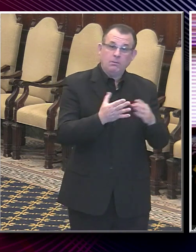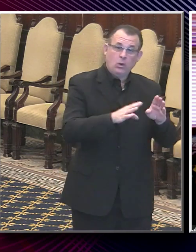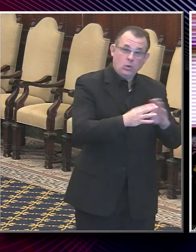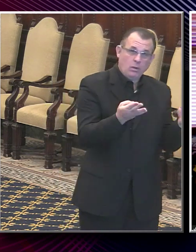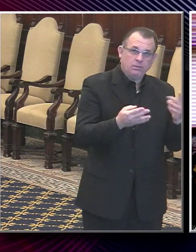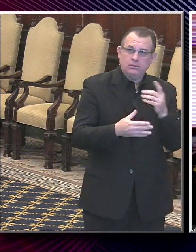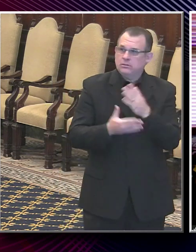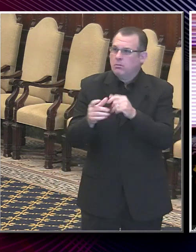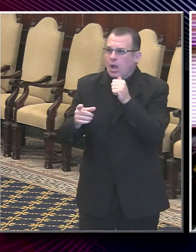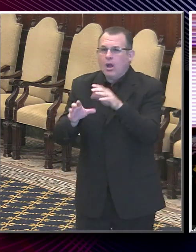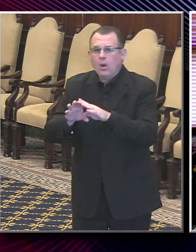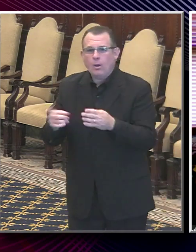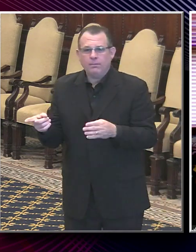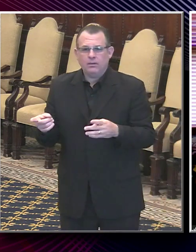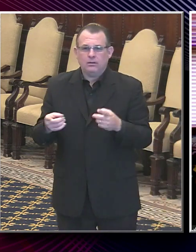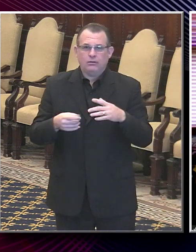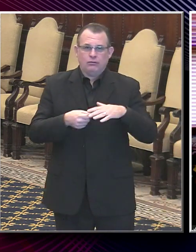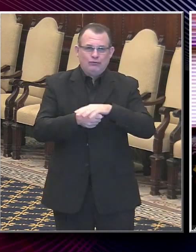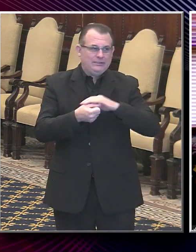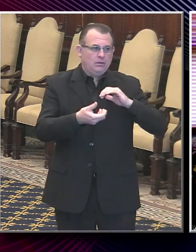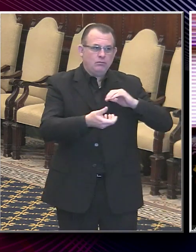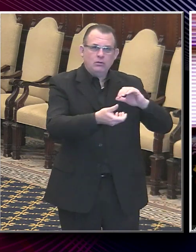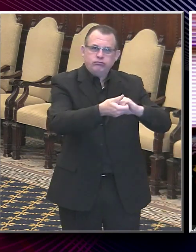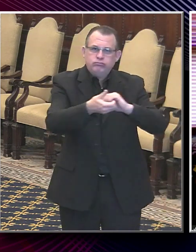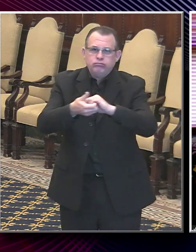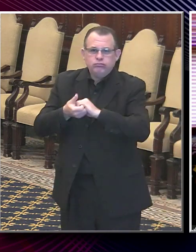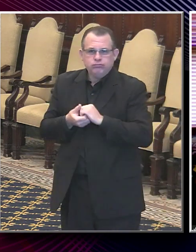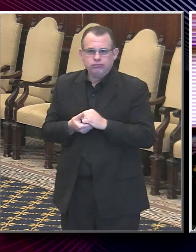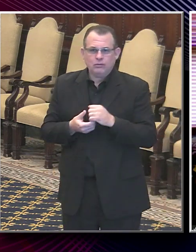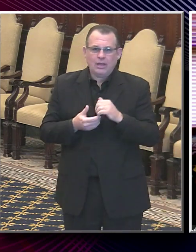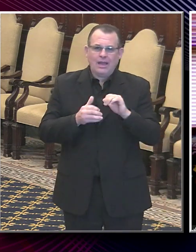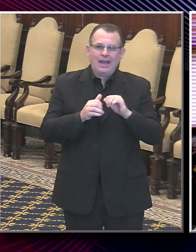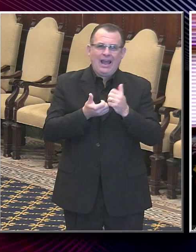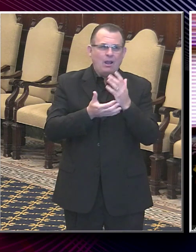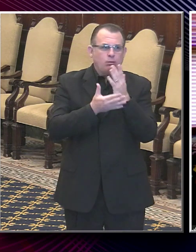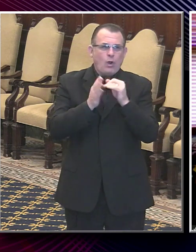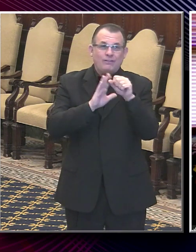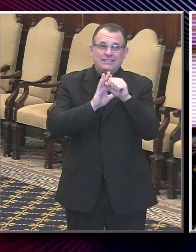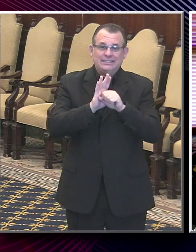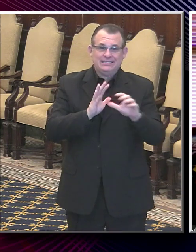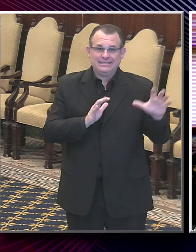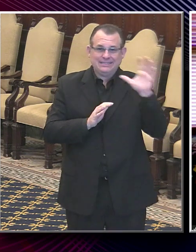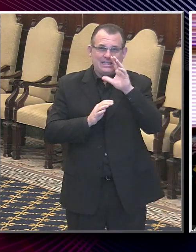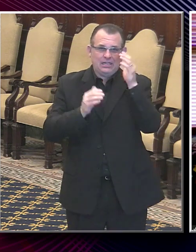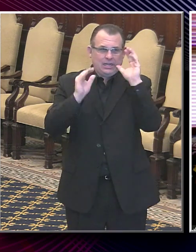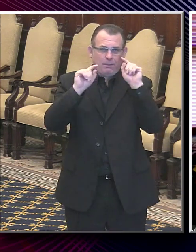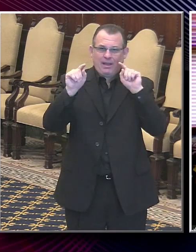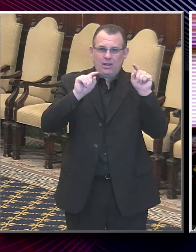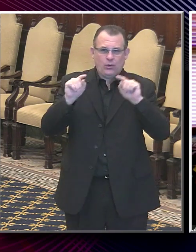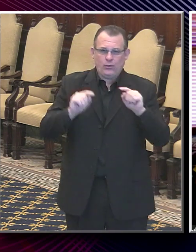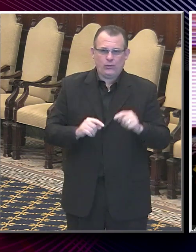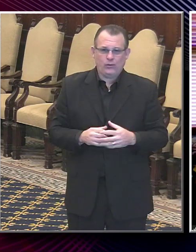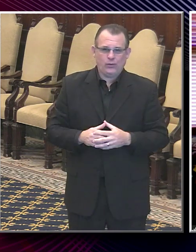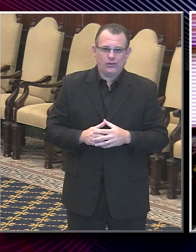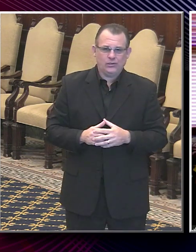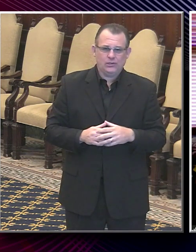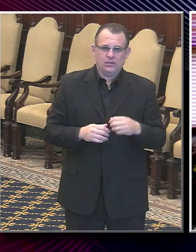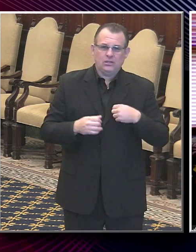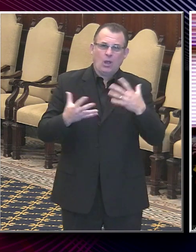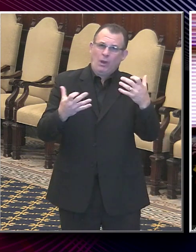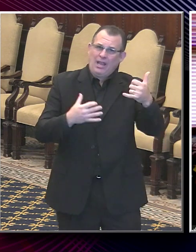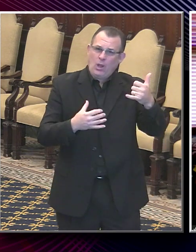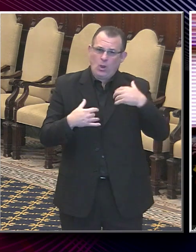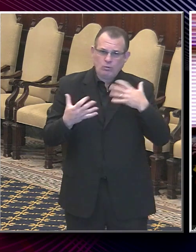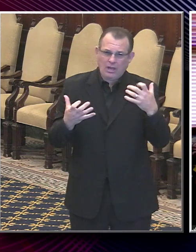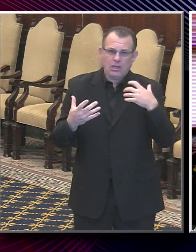our regional partners and other counties in the state as to the direction they're going in. There's nothing more than I would want to go to yellow and then go to green on